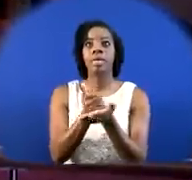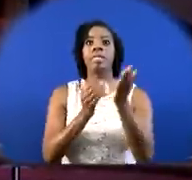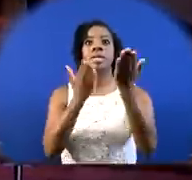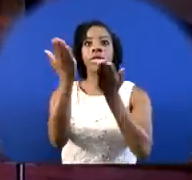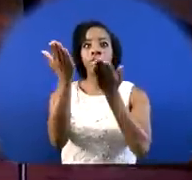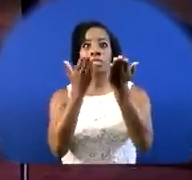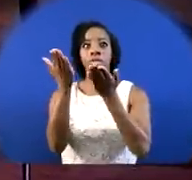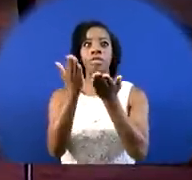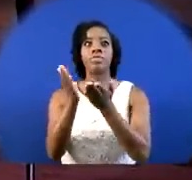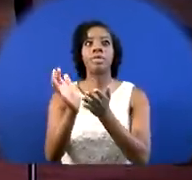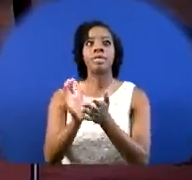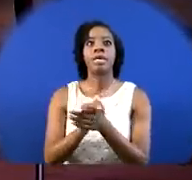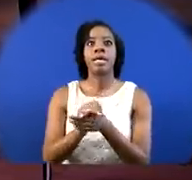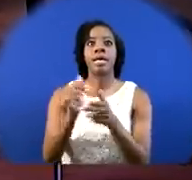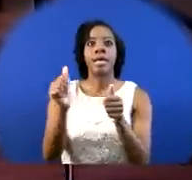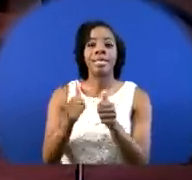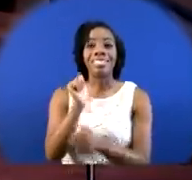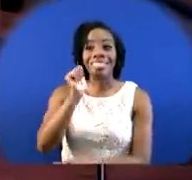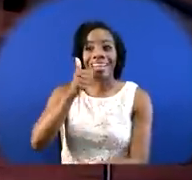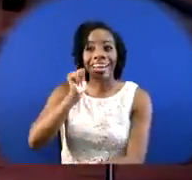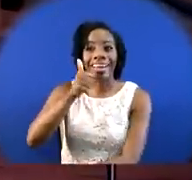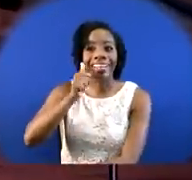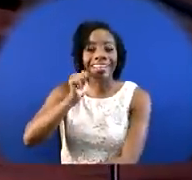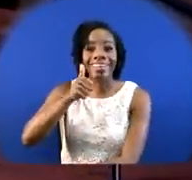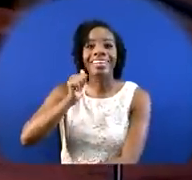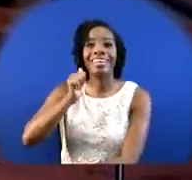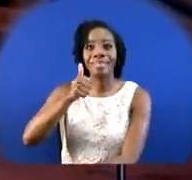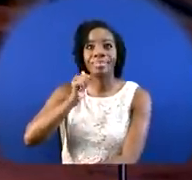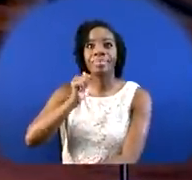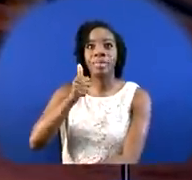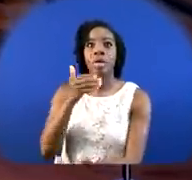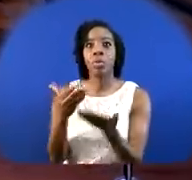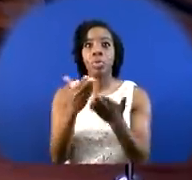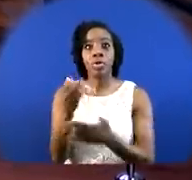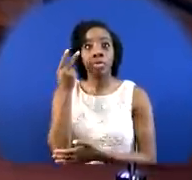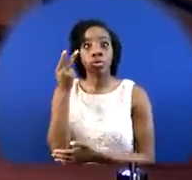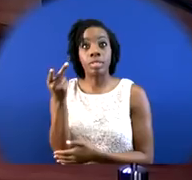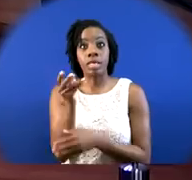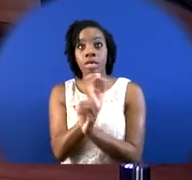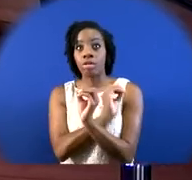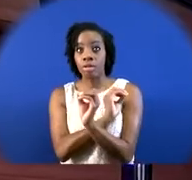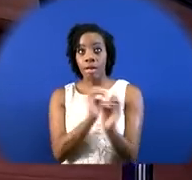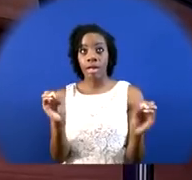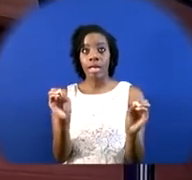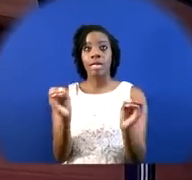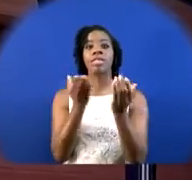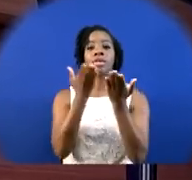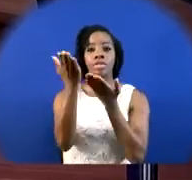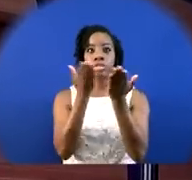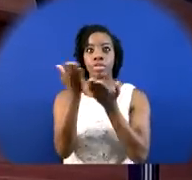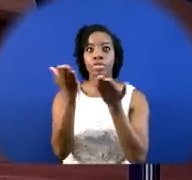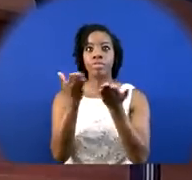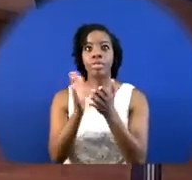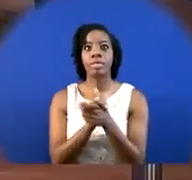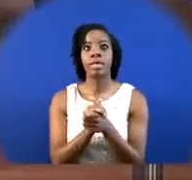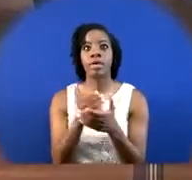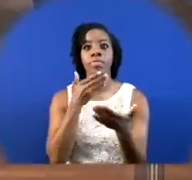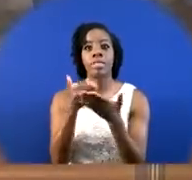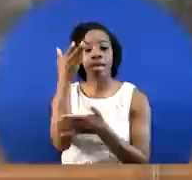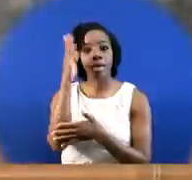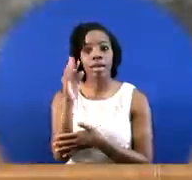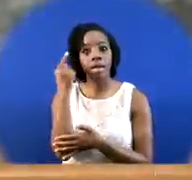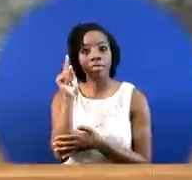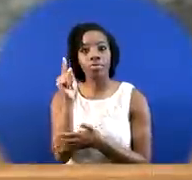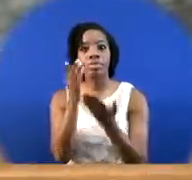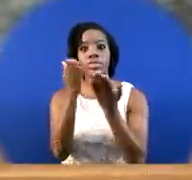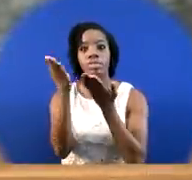serving every single day, every single day. Whether you see them or not, they are serving. And I thank God for their service in the Lord's